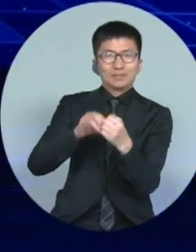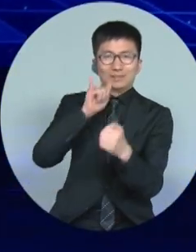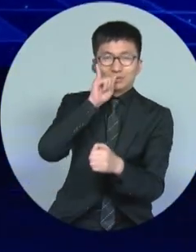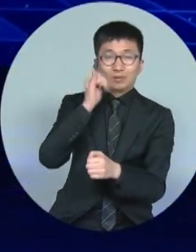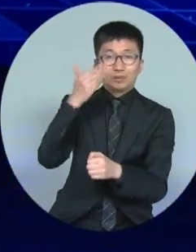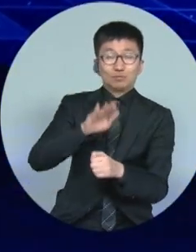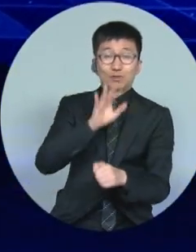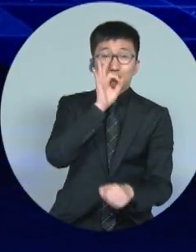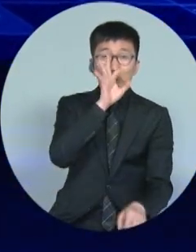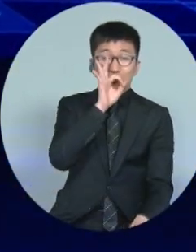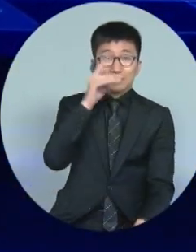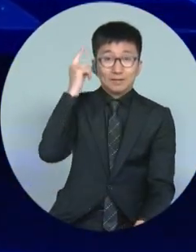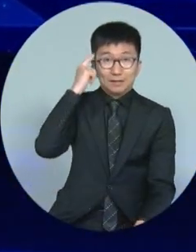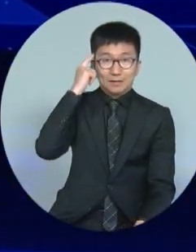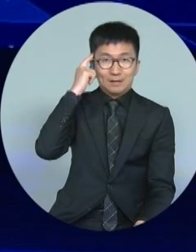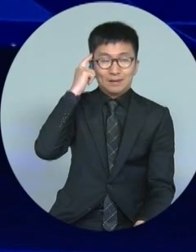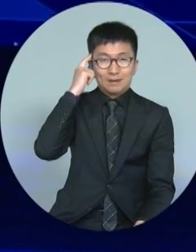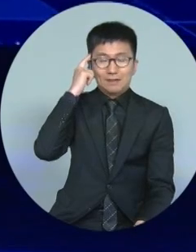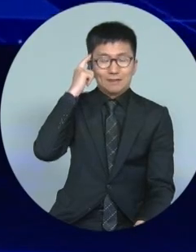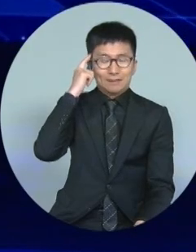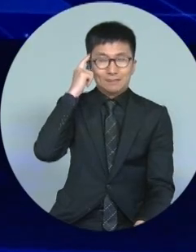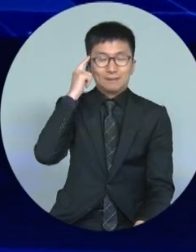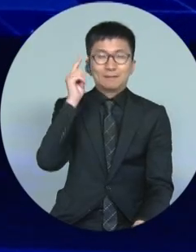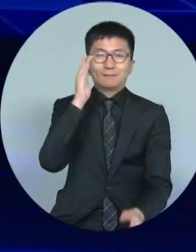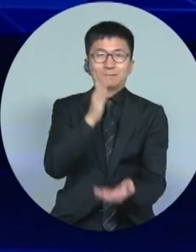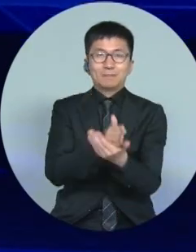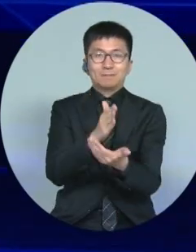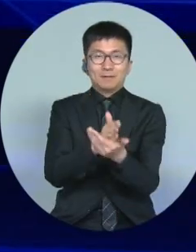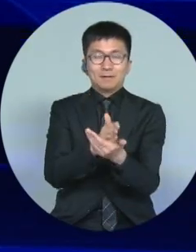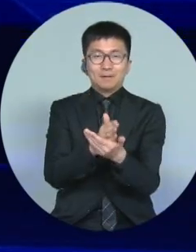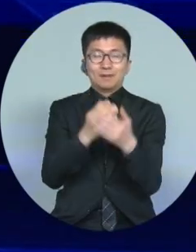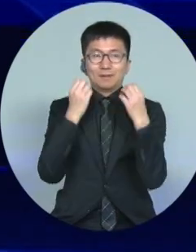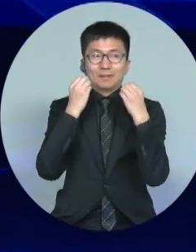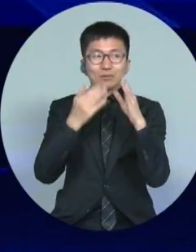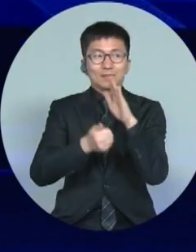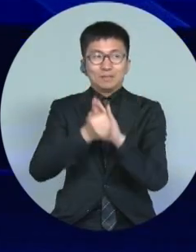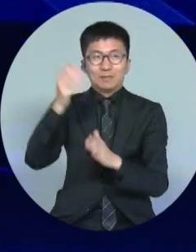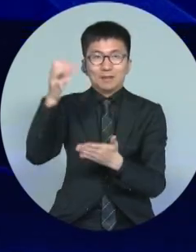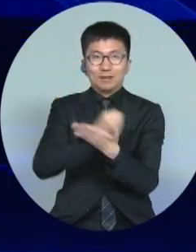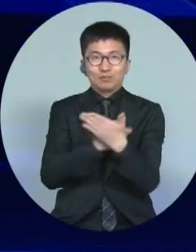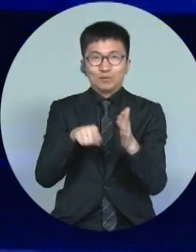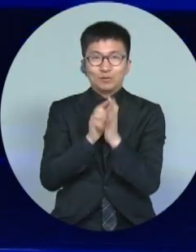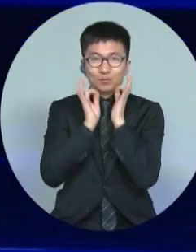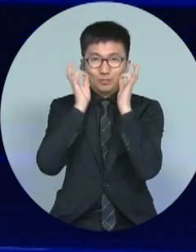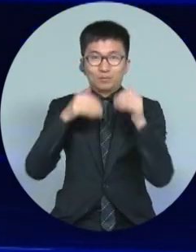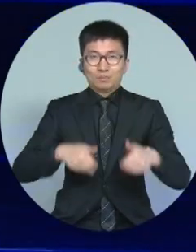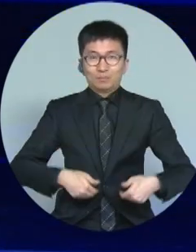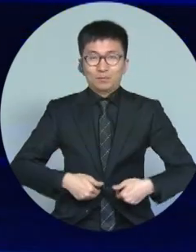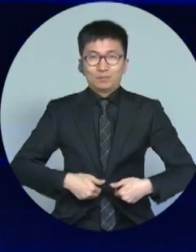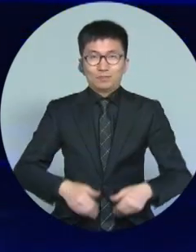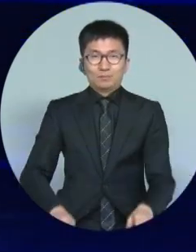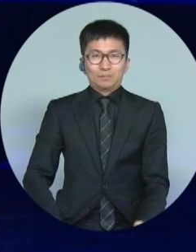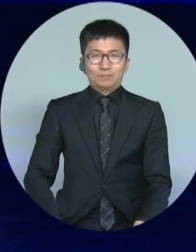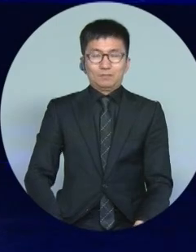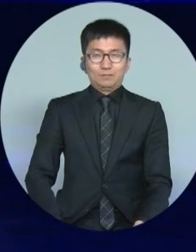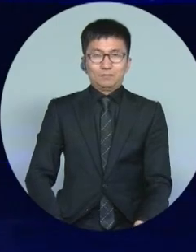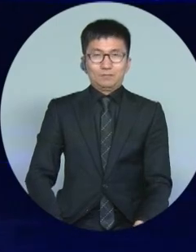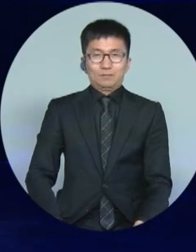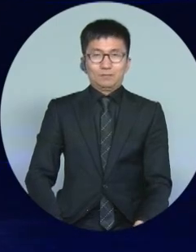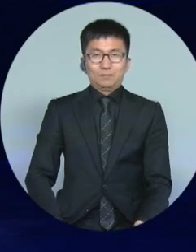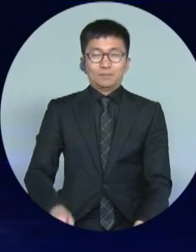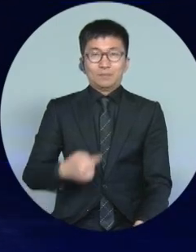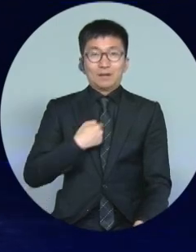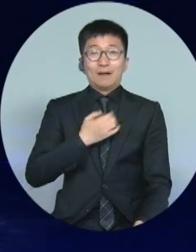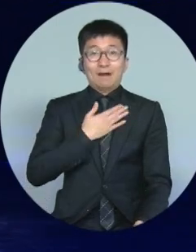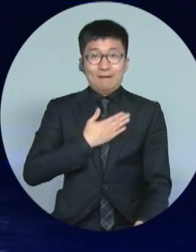Now I'd like to introduce the next speaker, who I've known for many years, since she was this high, I feel